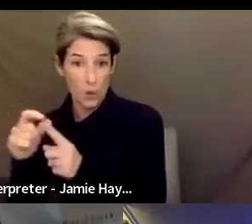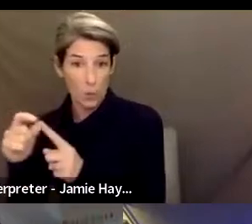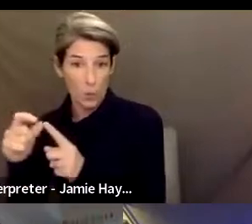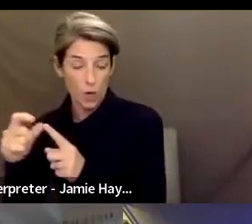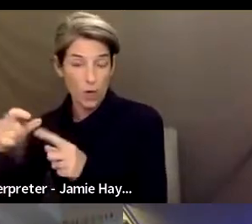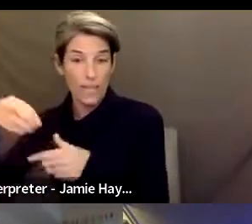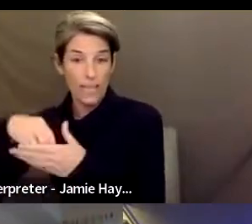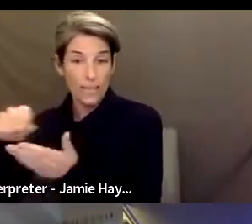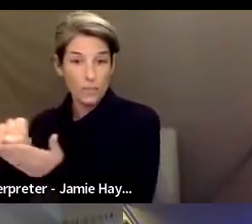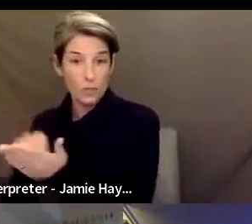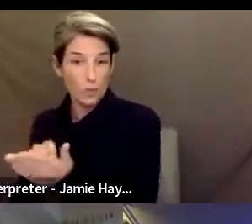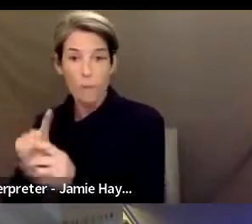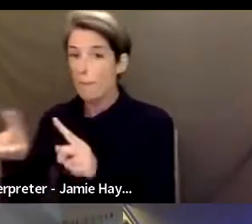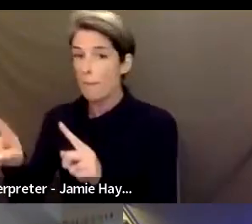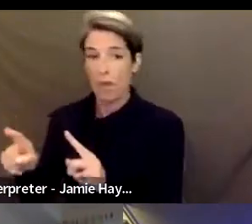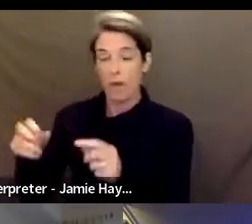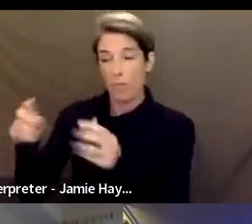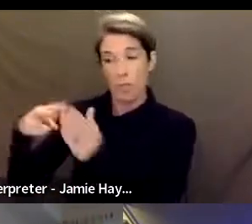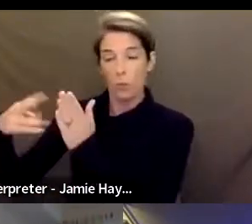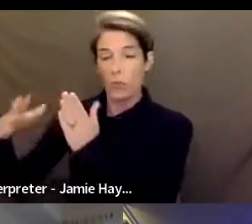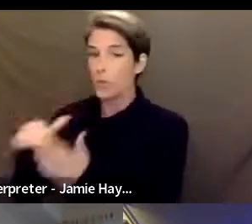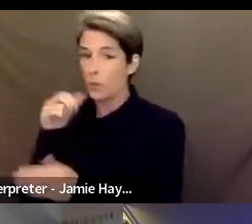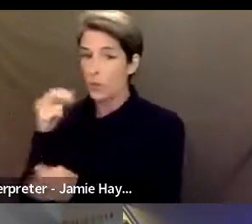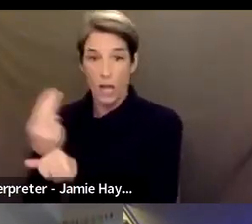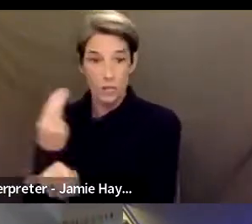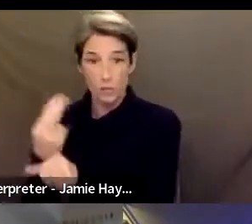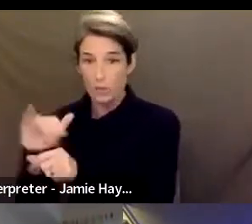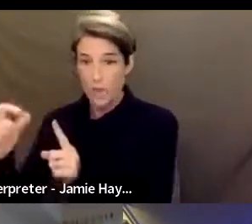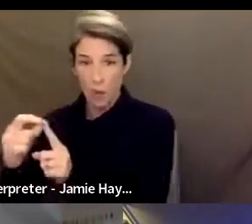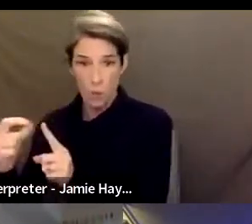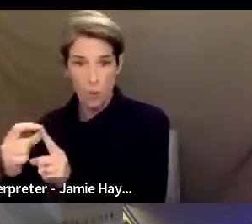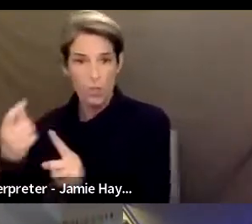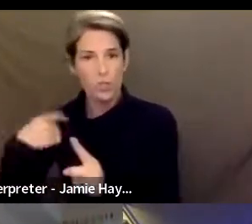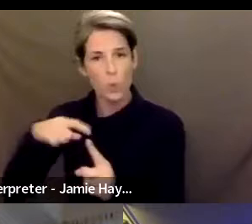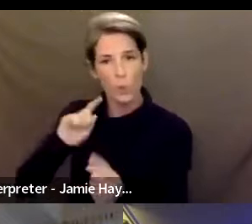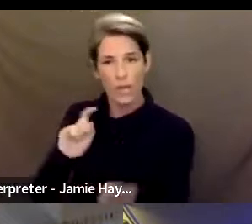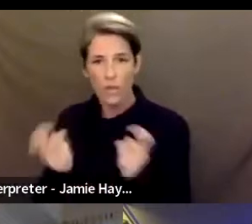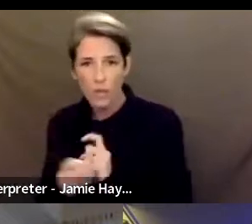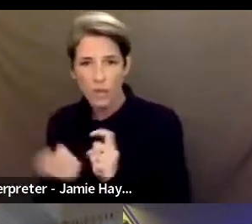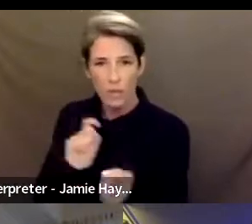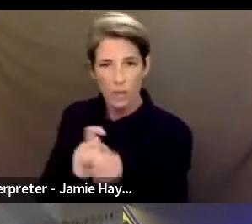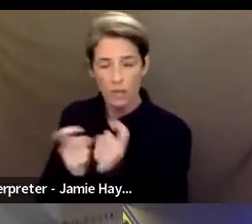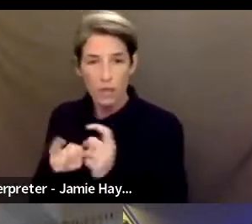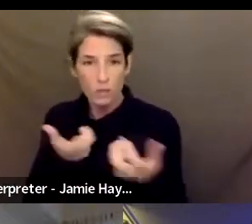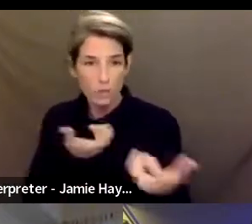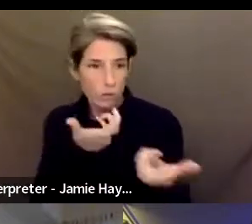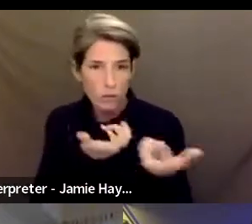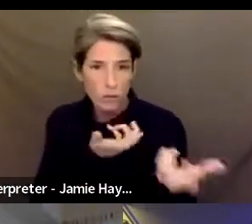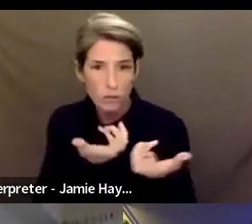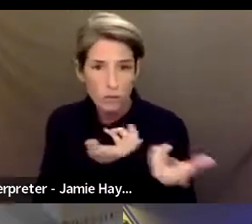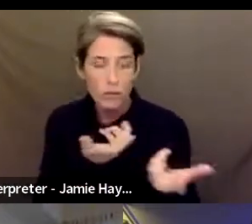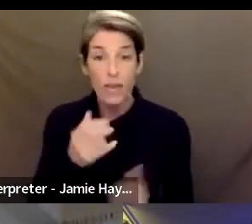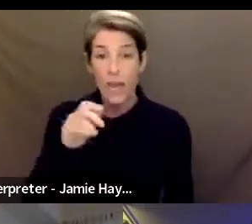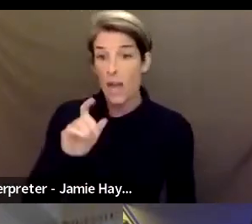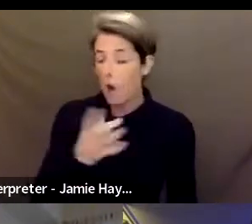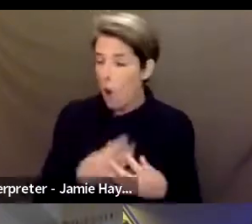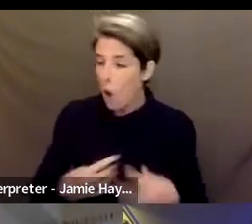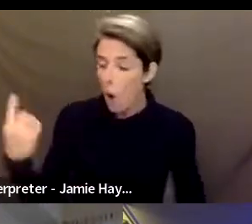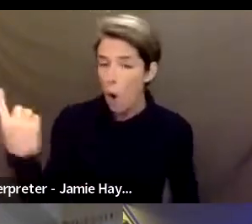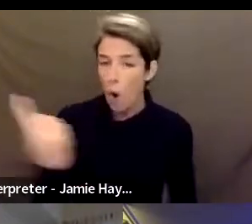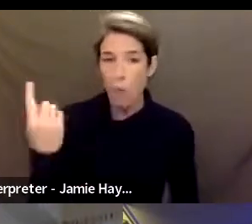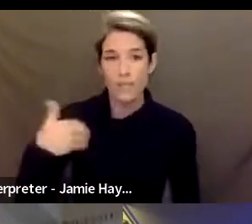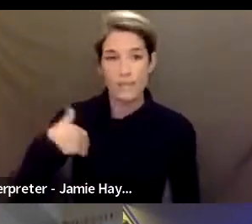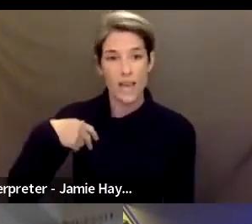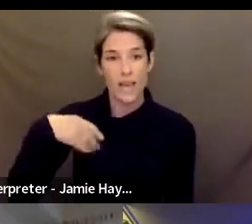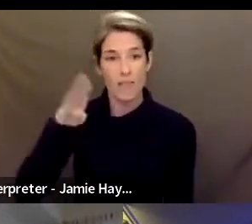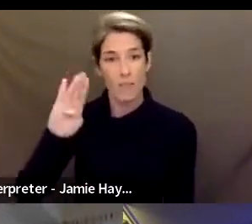the audition room because there's no need. So we make those adjustments. And then we also make sure that there's a person of color in the space. So if